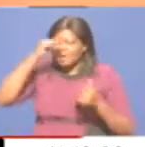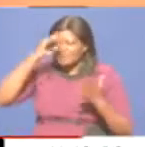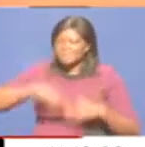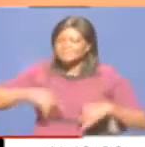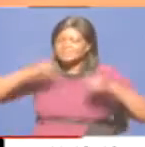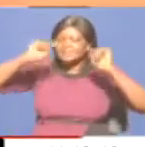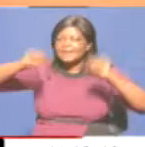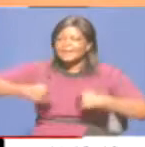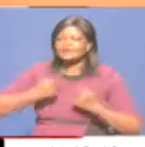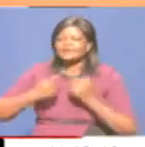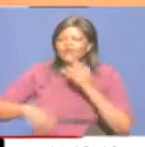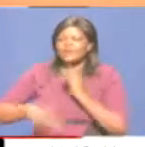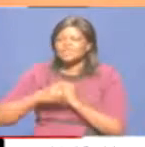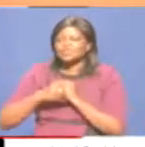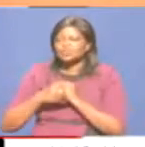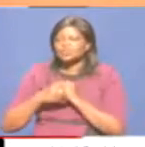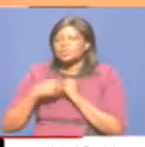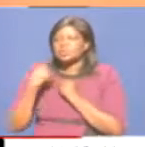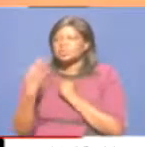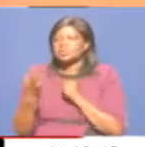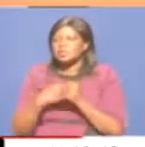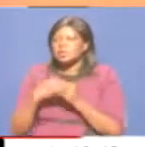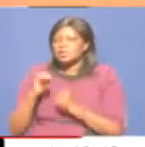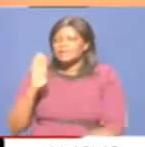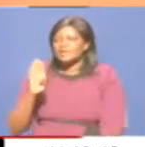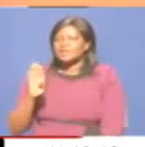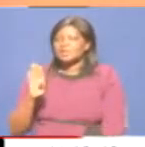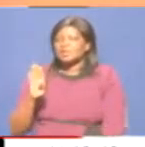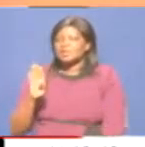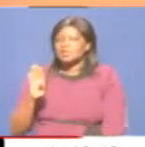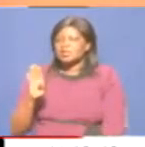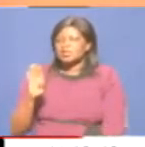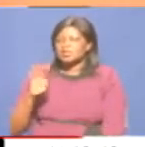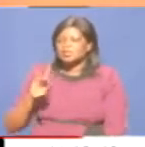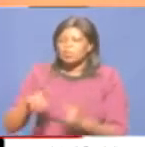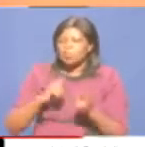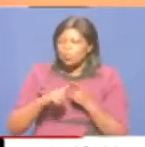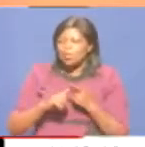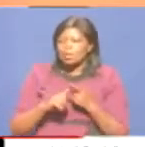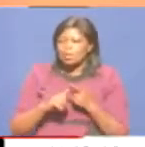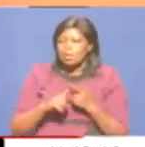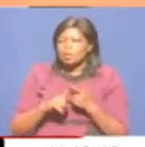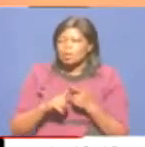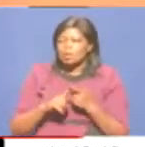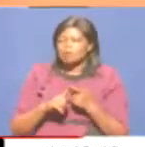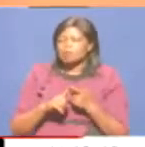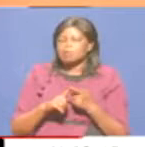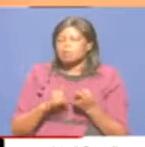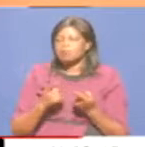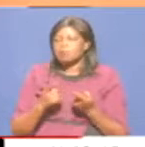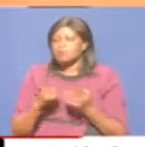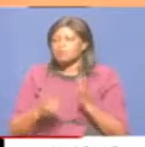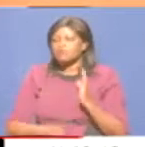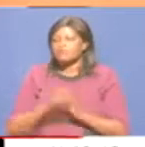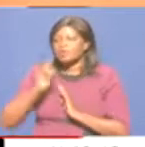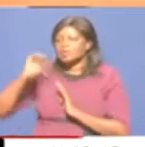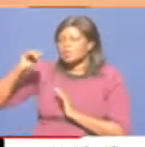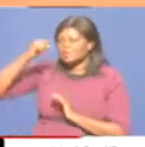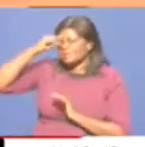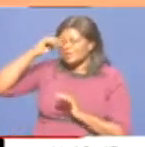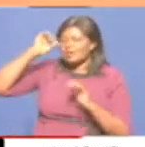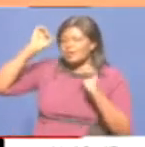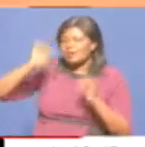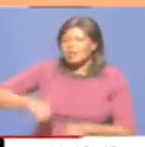for additional 380 billion, while the development in the county government can only be